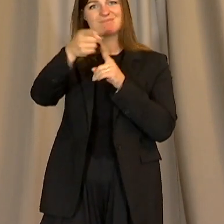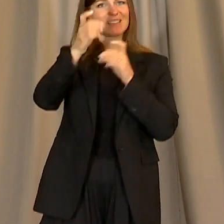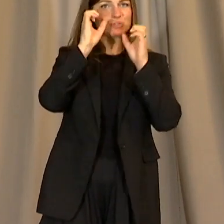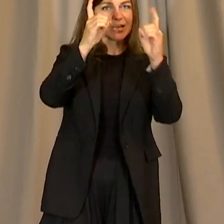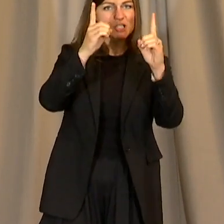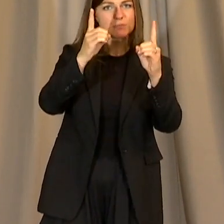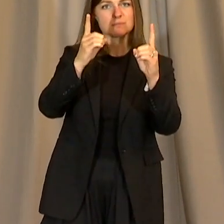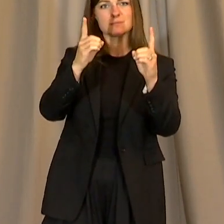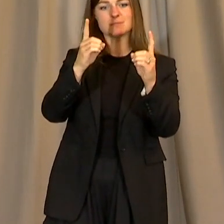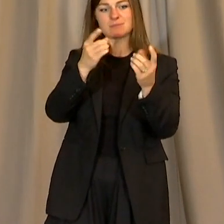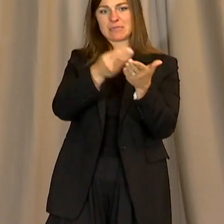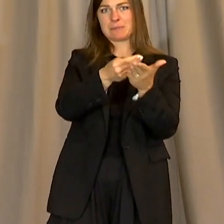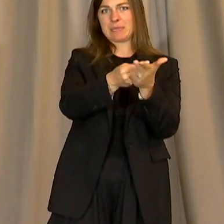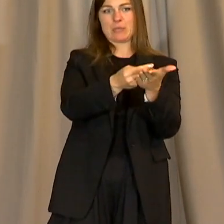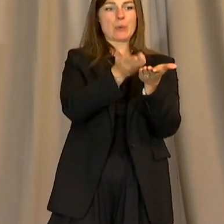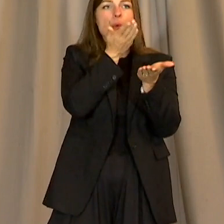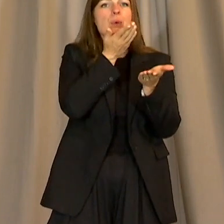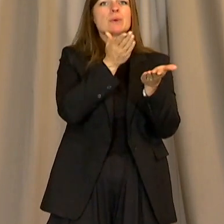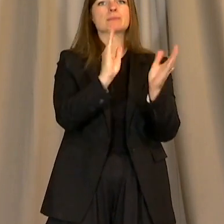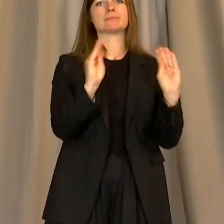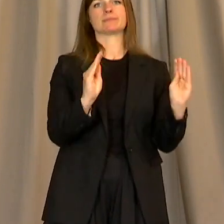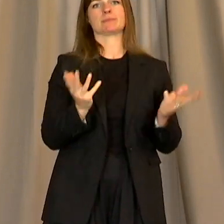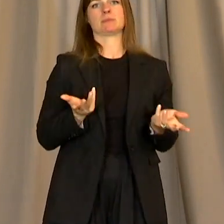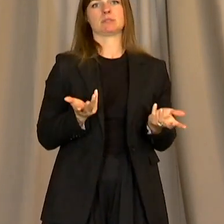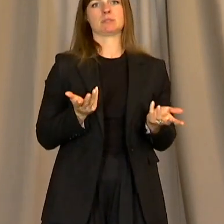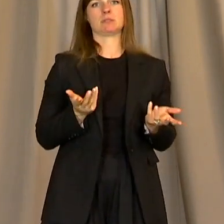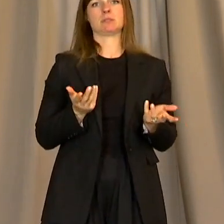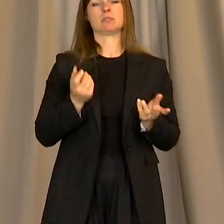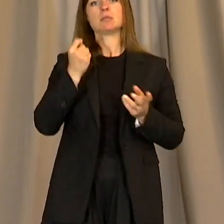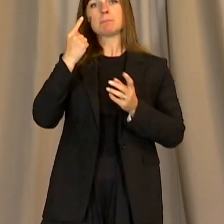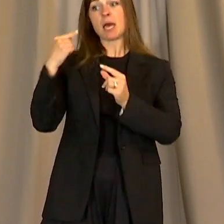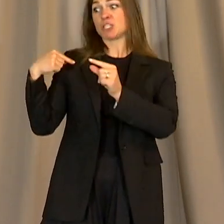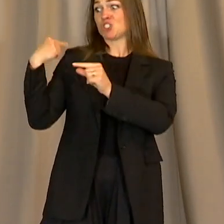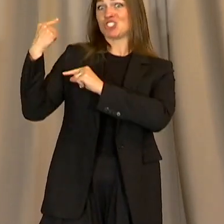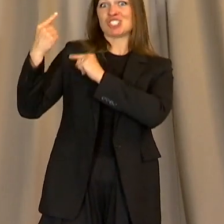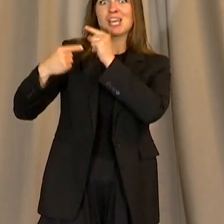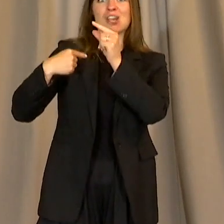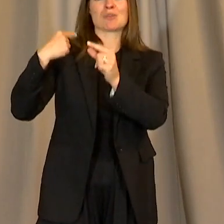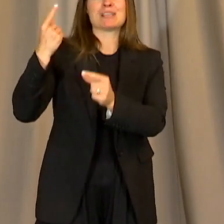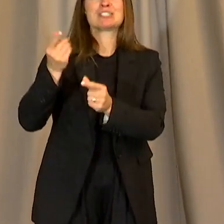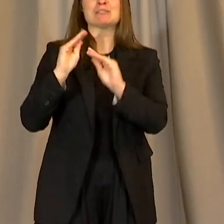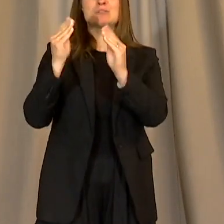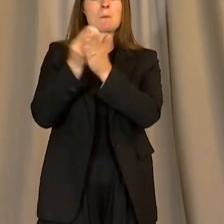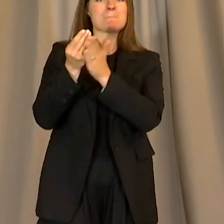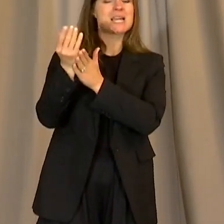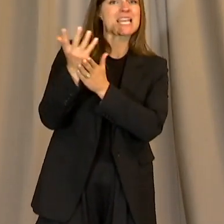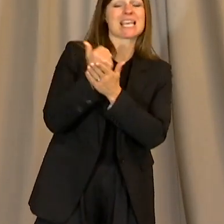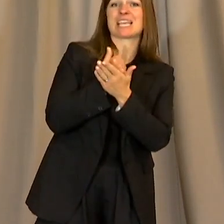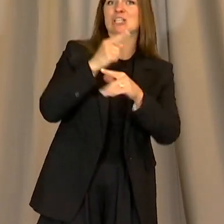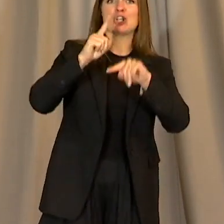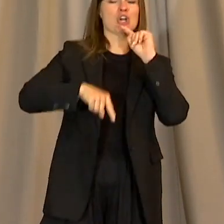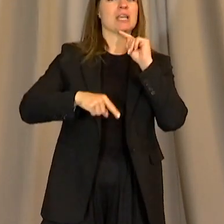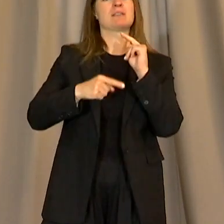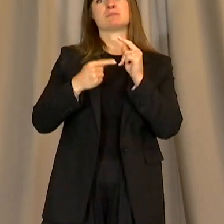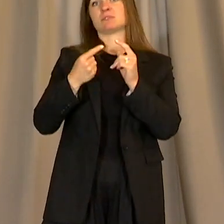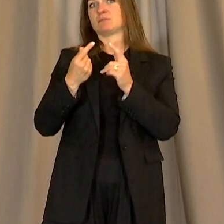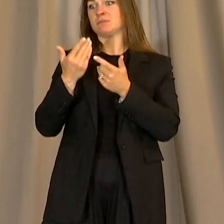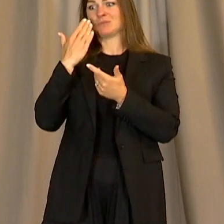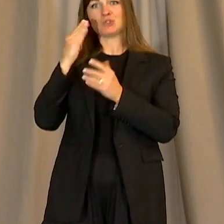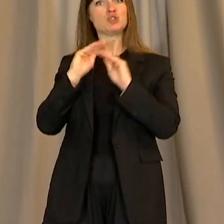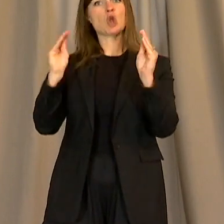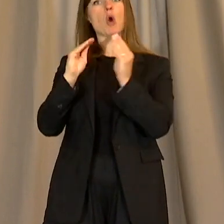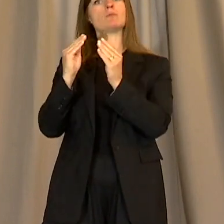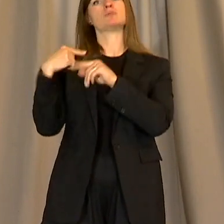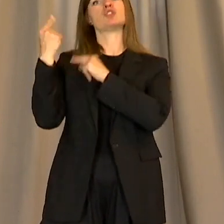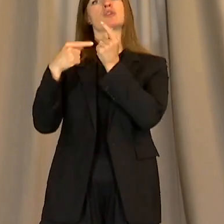get paid. And if you have generations who were not able to make money, who are not having generational wealth come